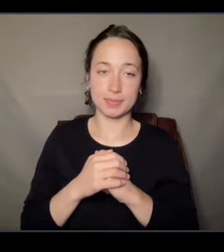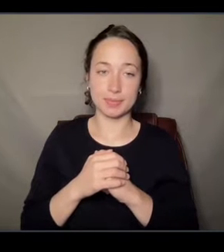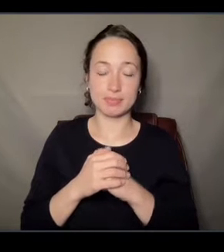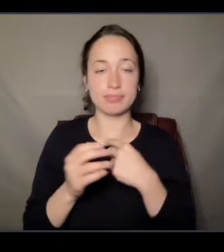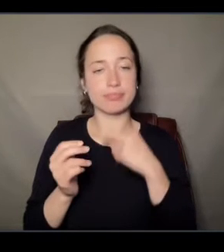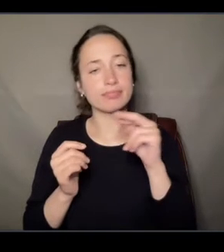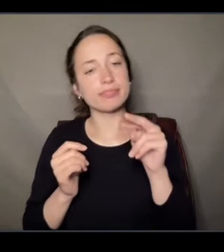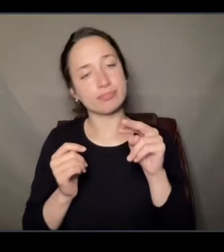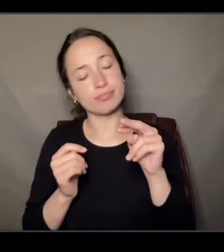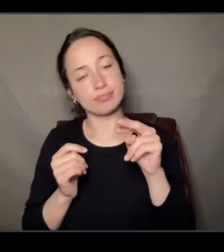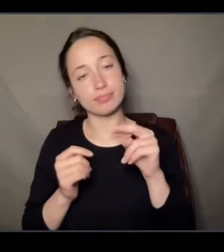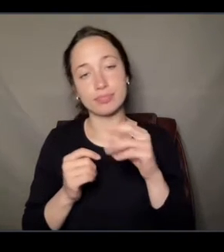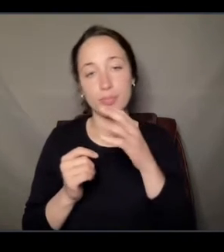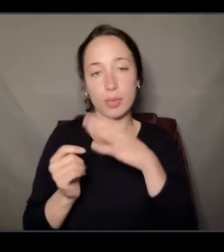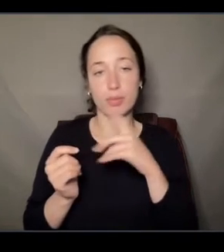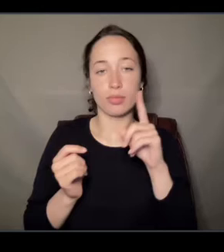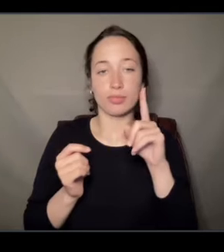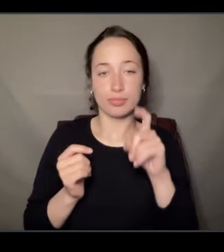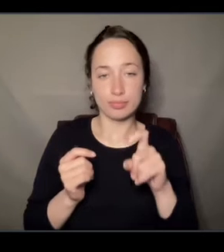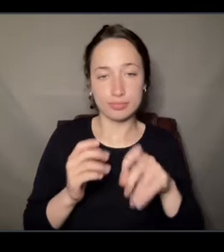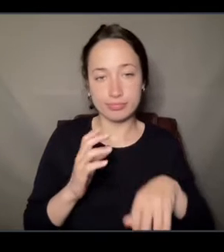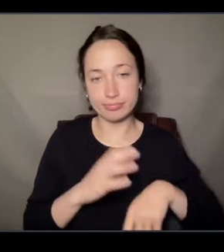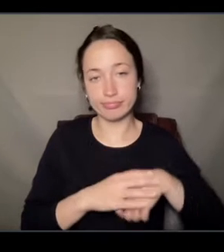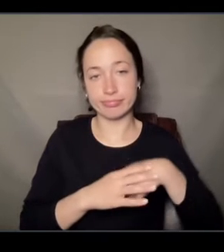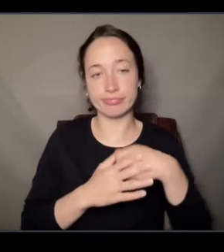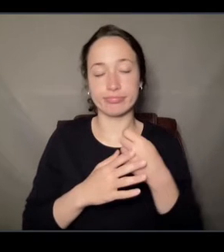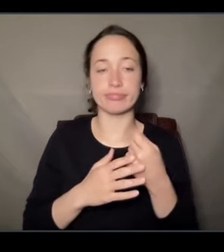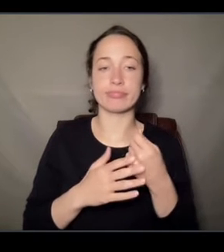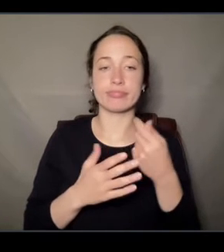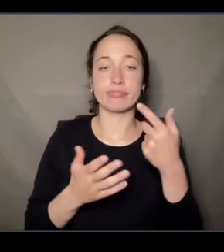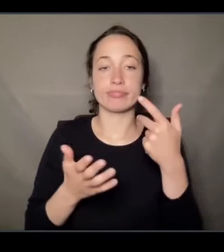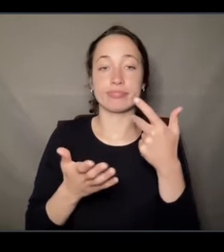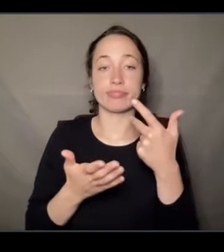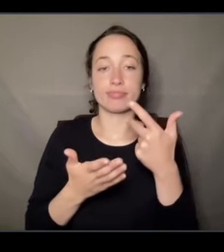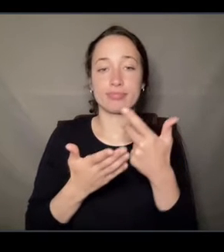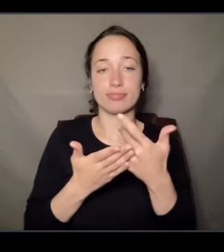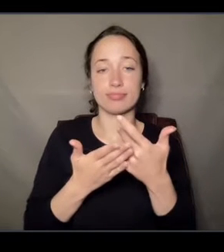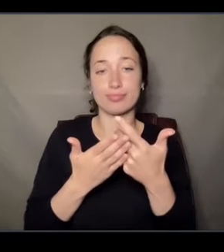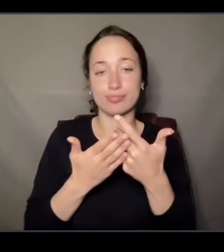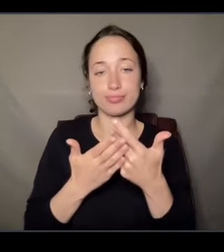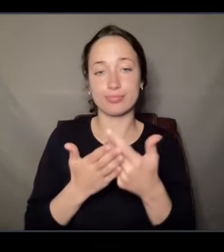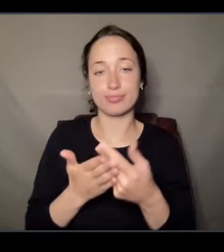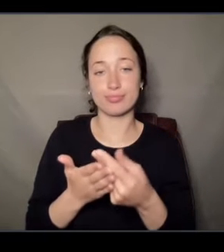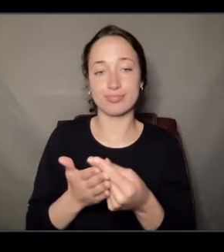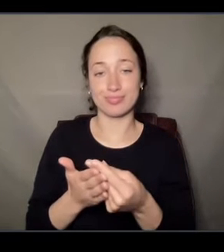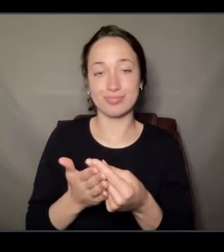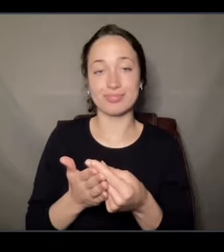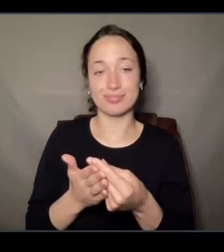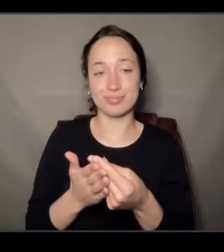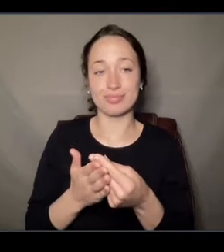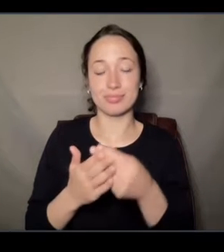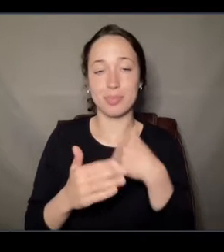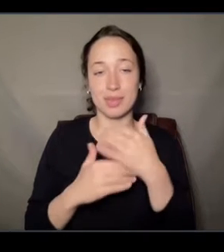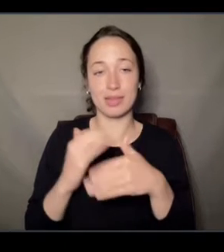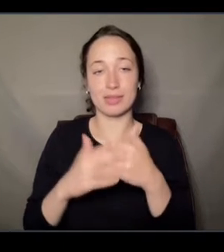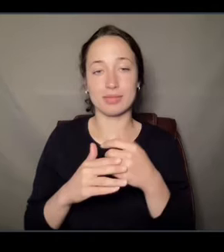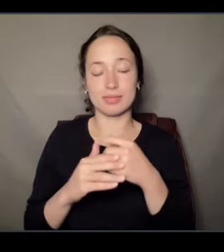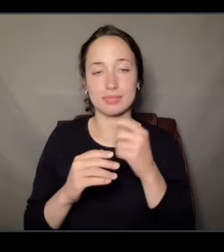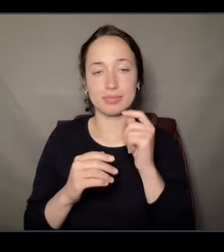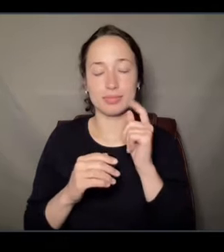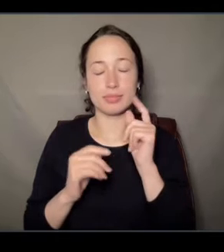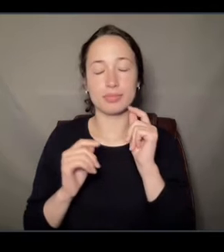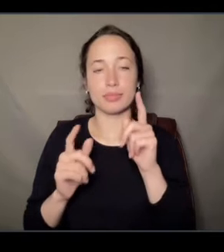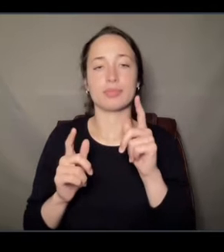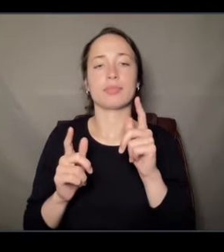I nodded. The woman crouched, slid a syringe from her pocket, and pushed the liquid into my hand. A